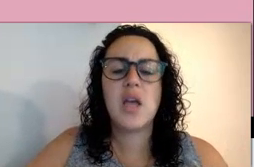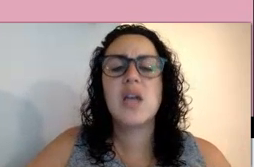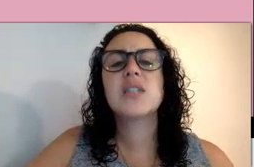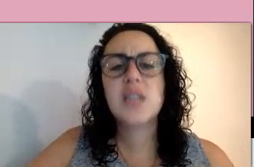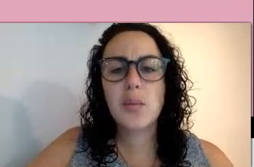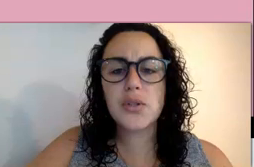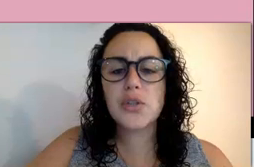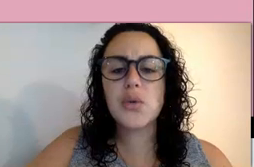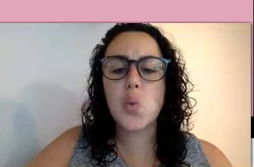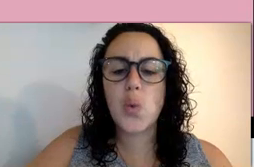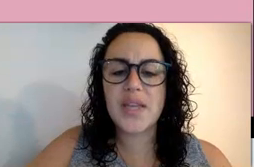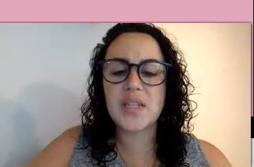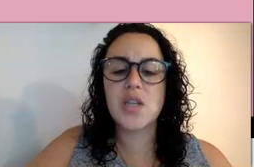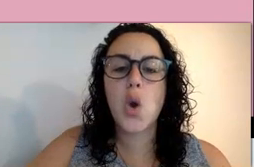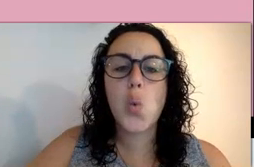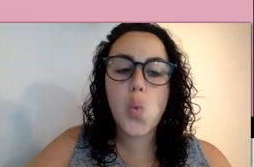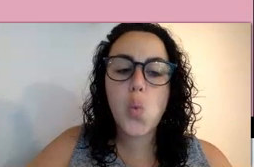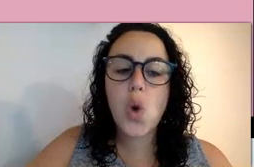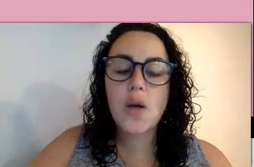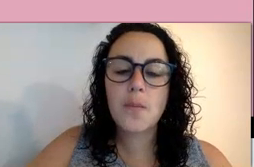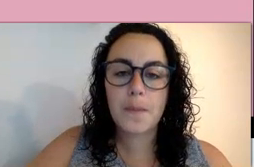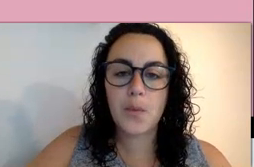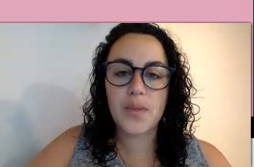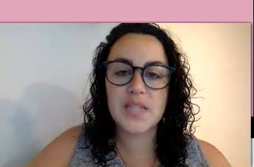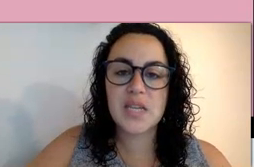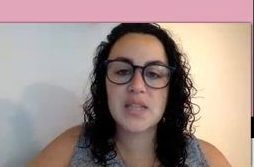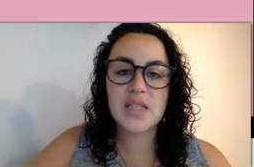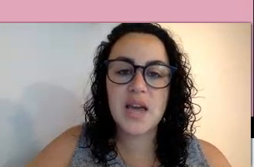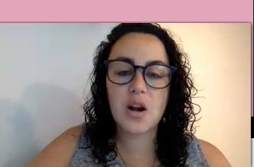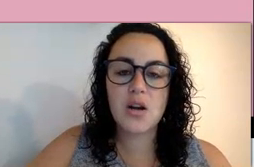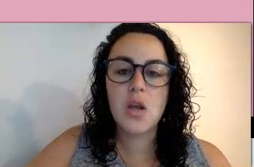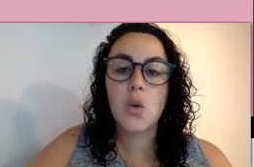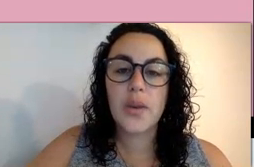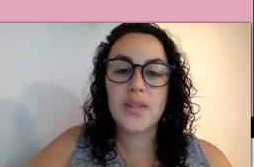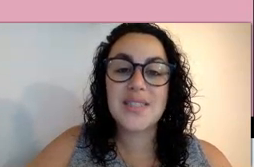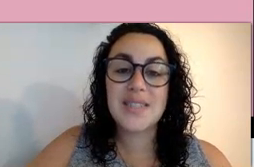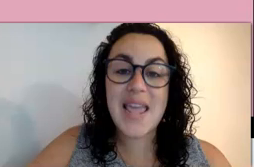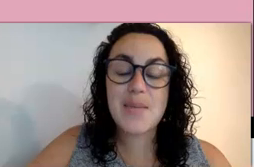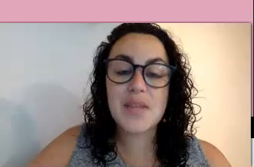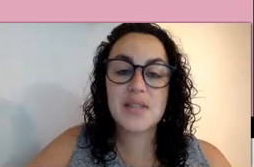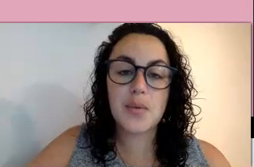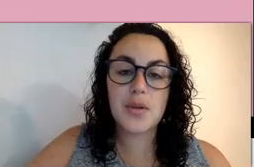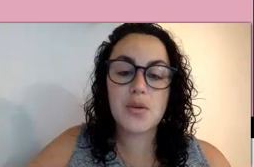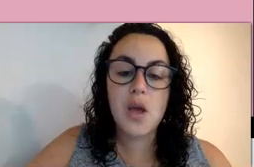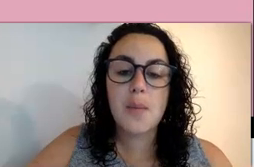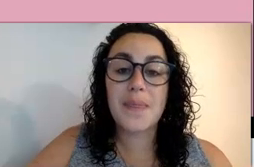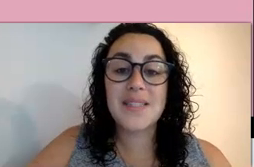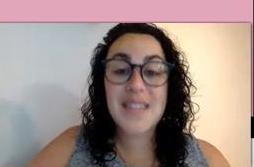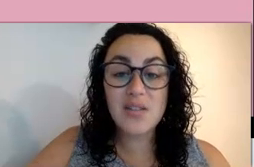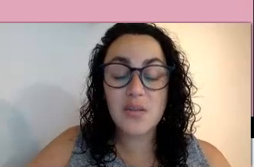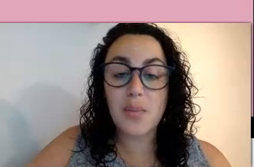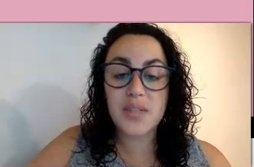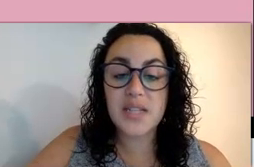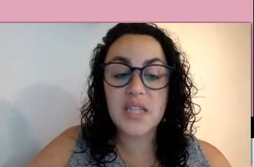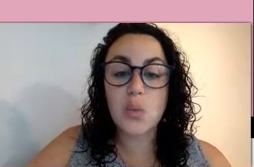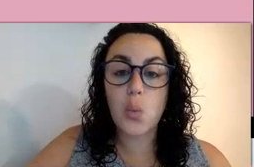lot. W, wind, W. So when we see this letter, we know its name is W, but the